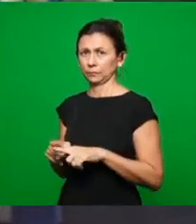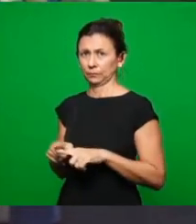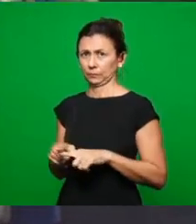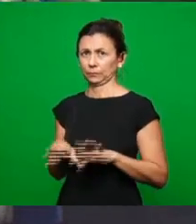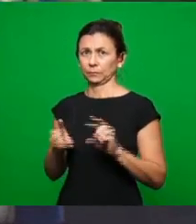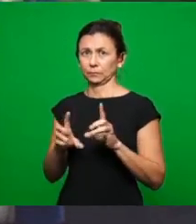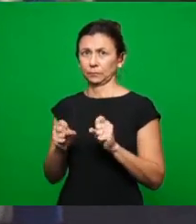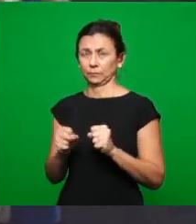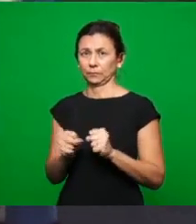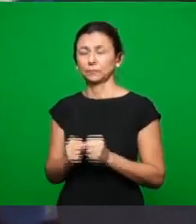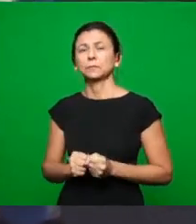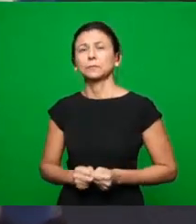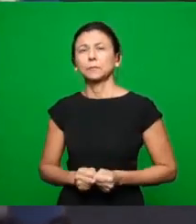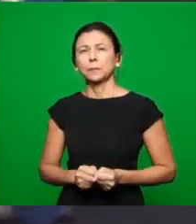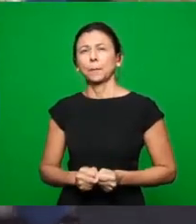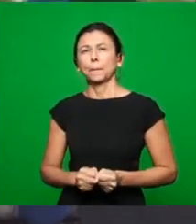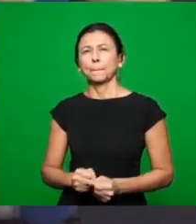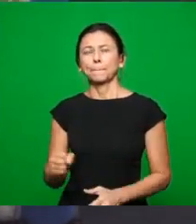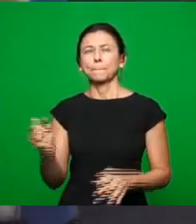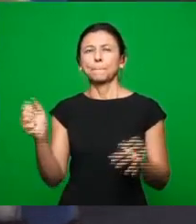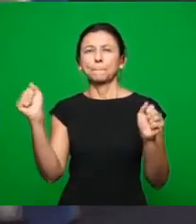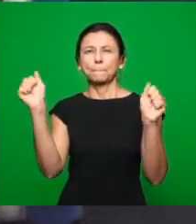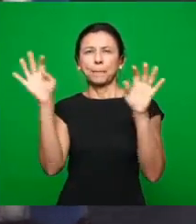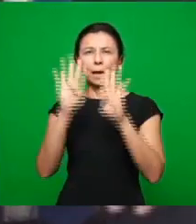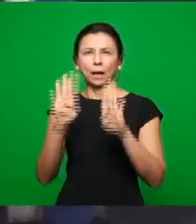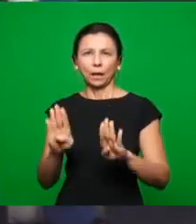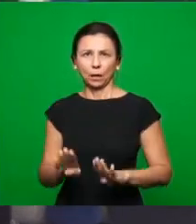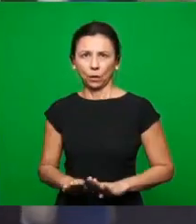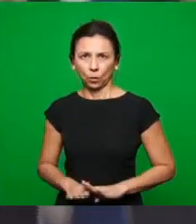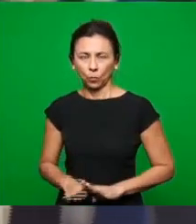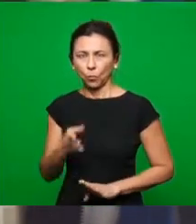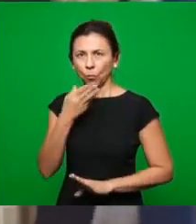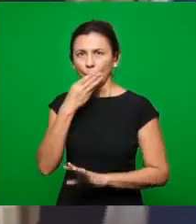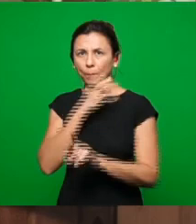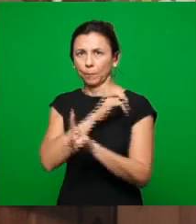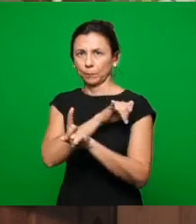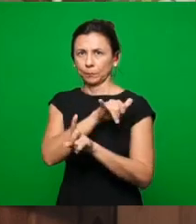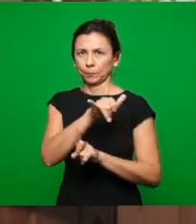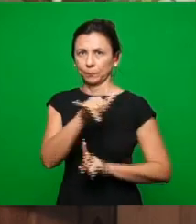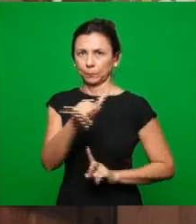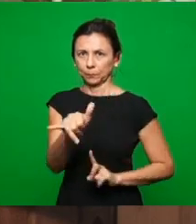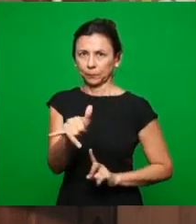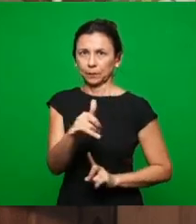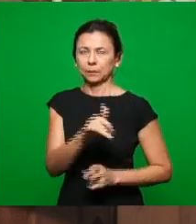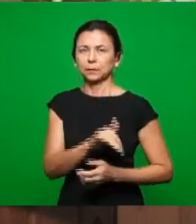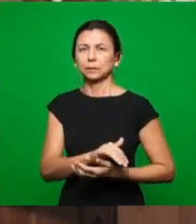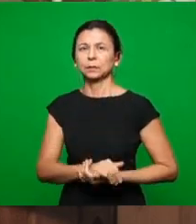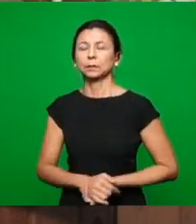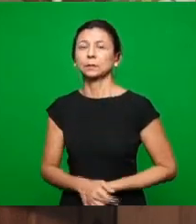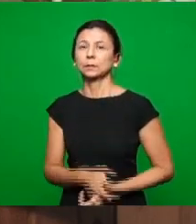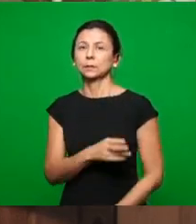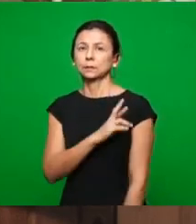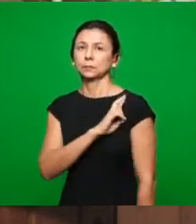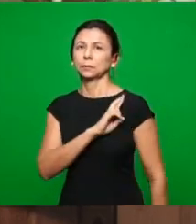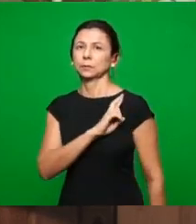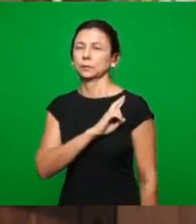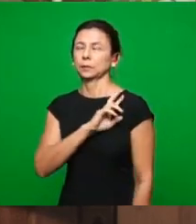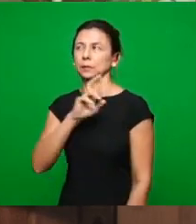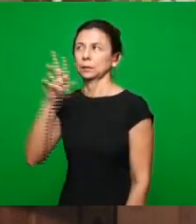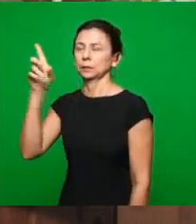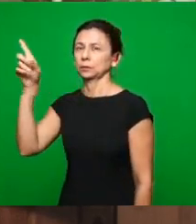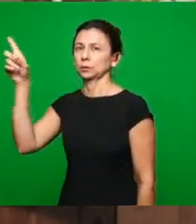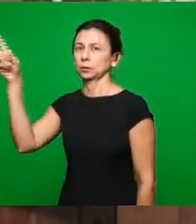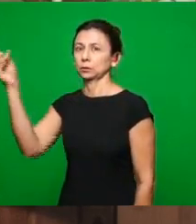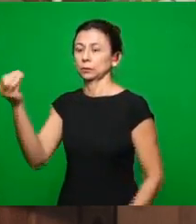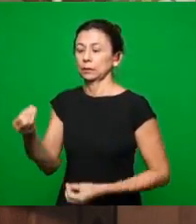of the doctrine of Balaam. Balaam was a prophet that had a